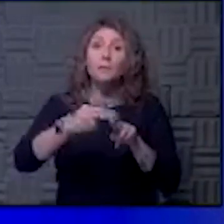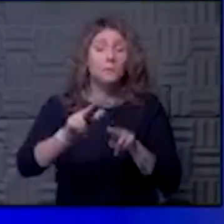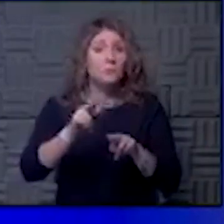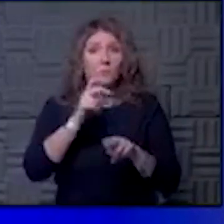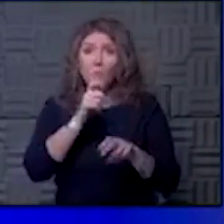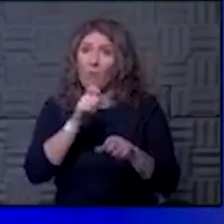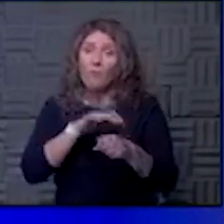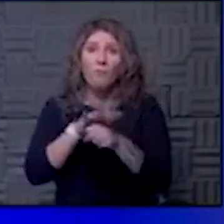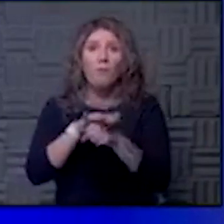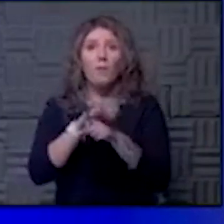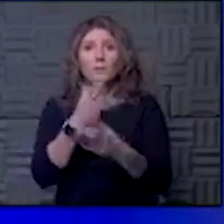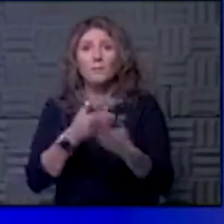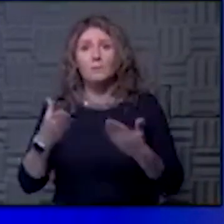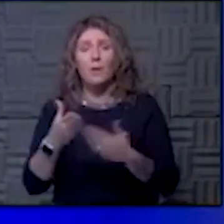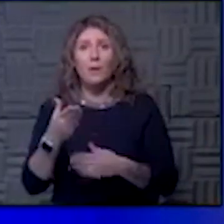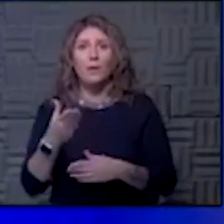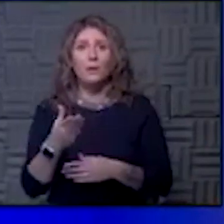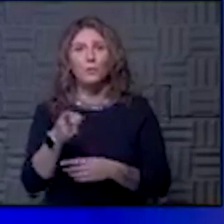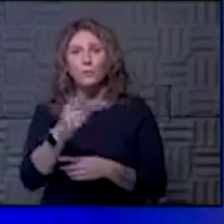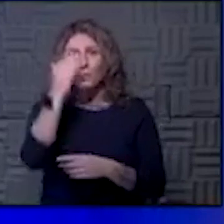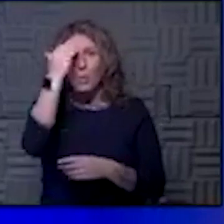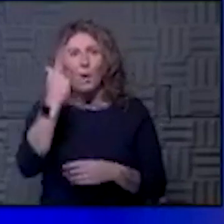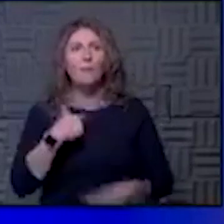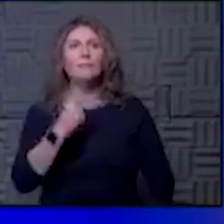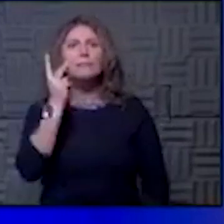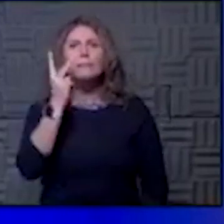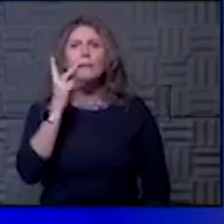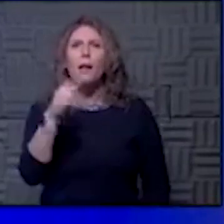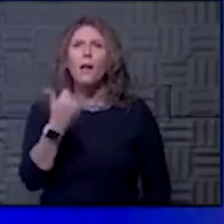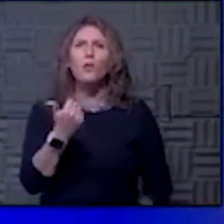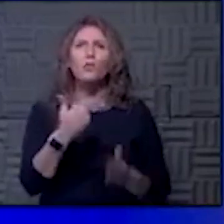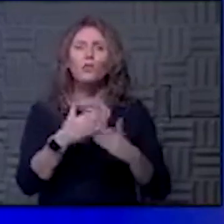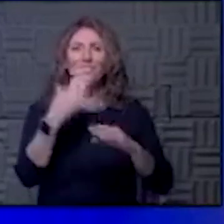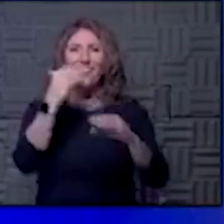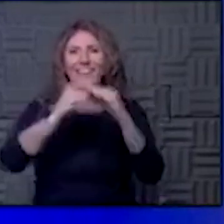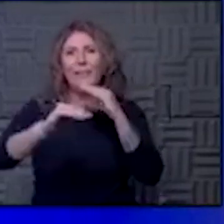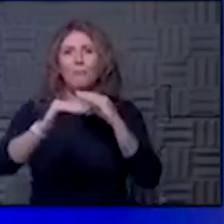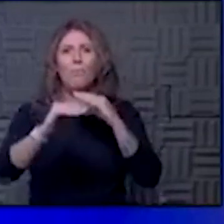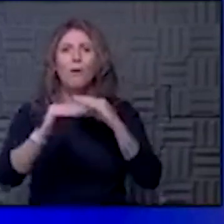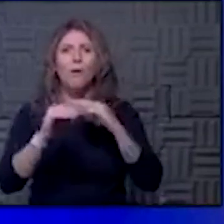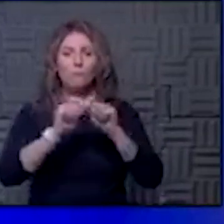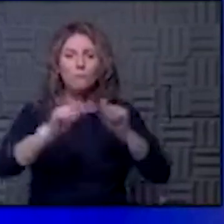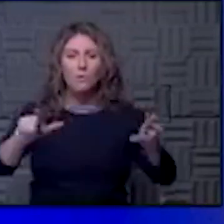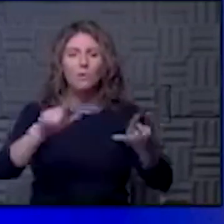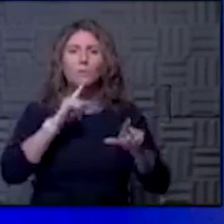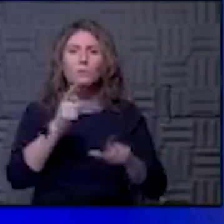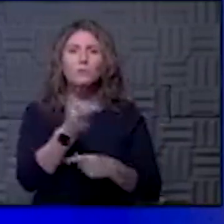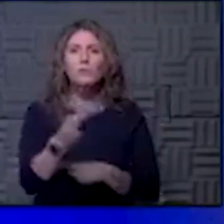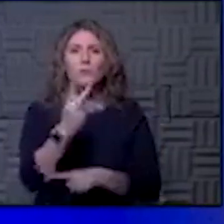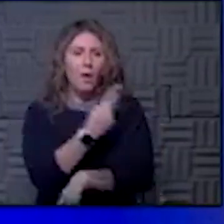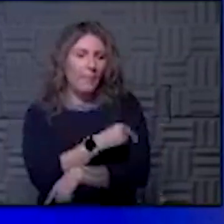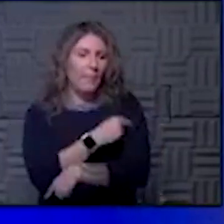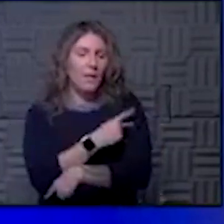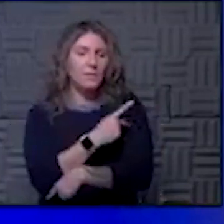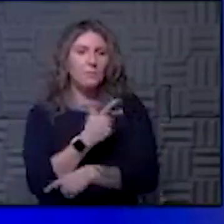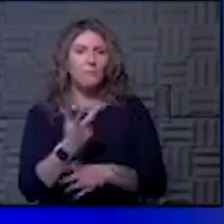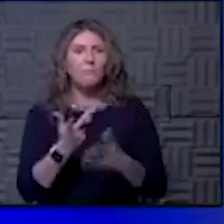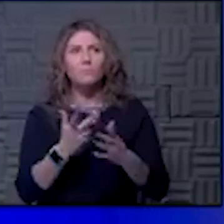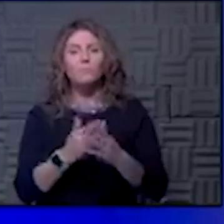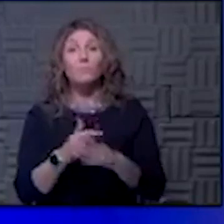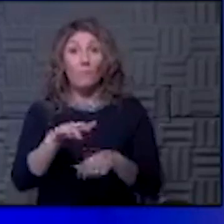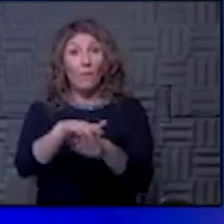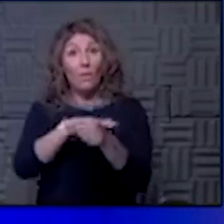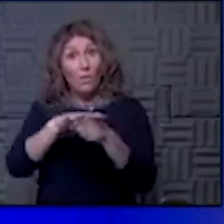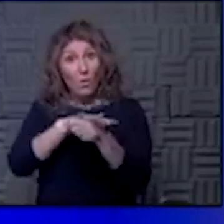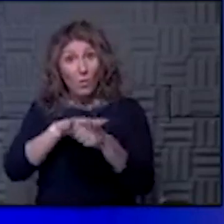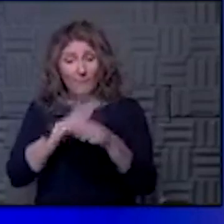know, I've seen other on email threads that there are some hospitals, locally